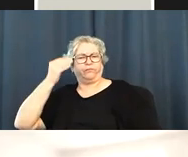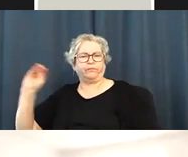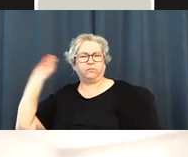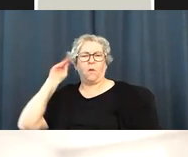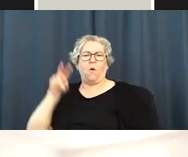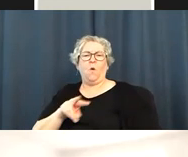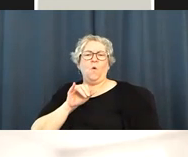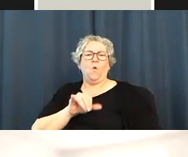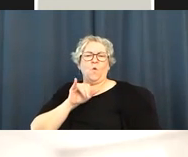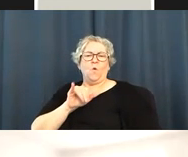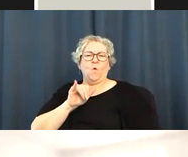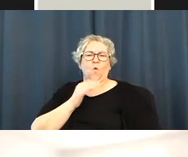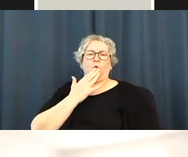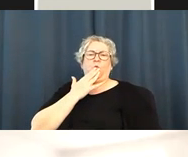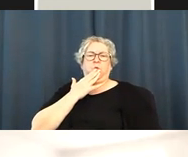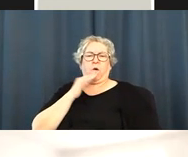But then also